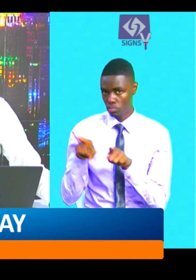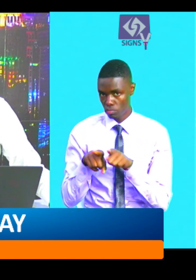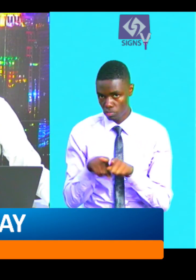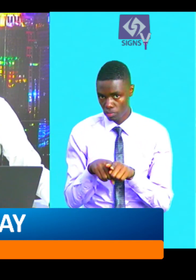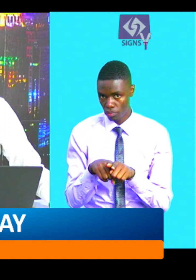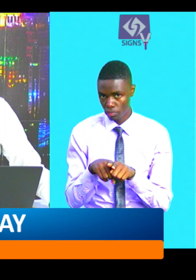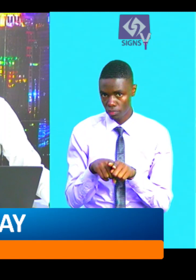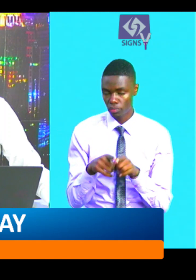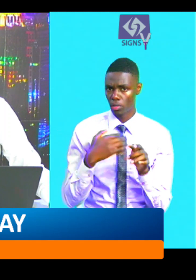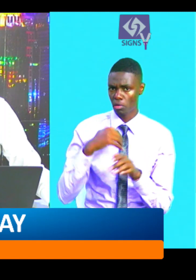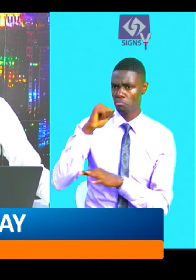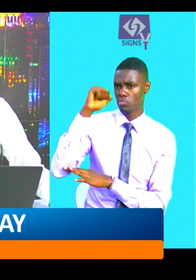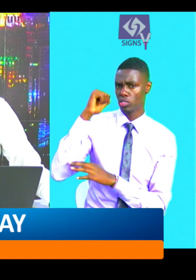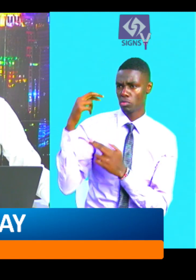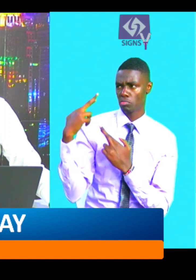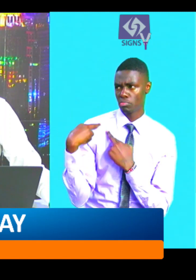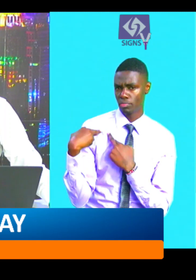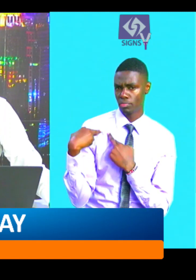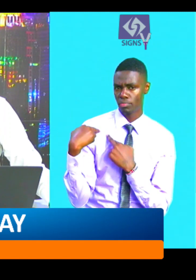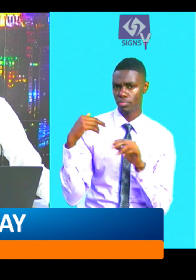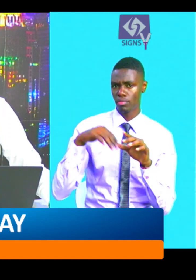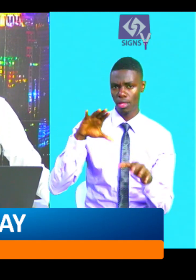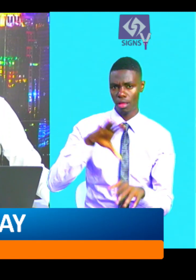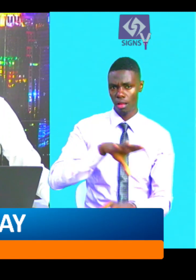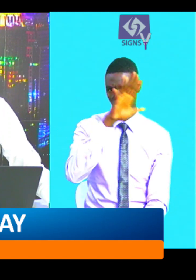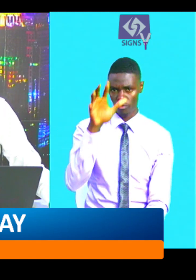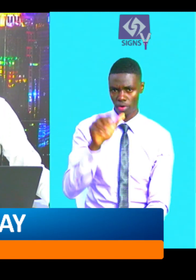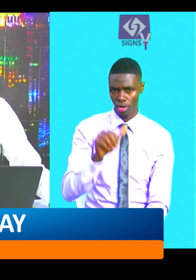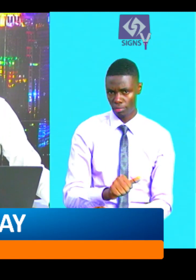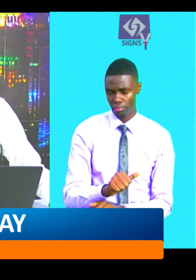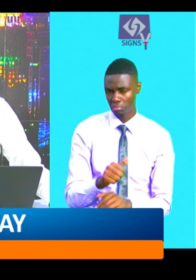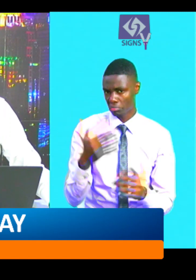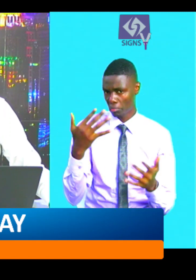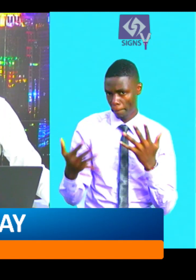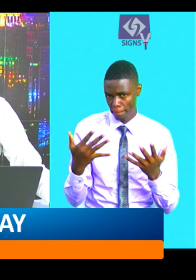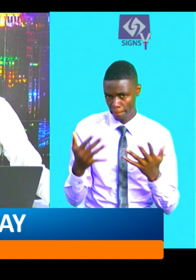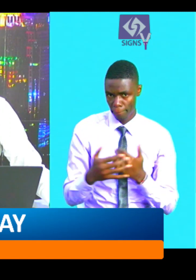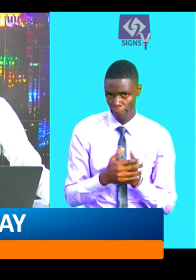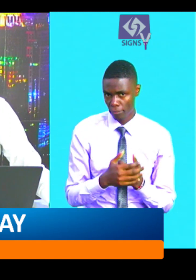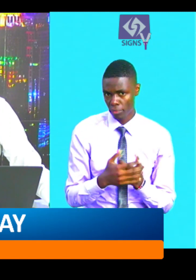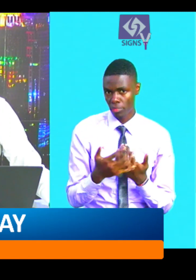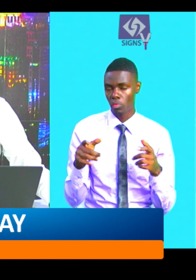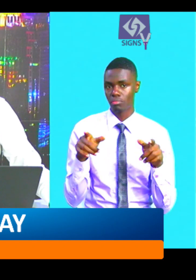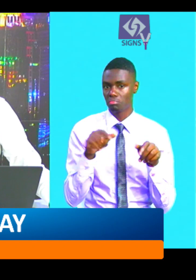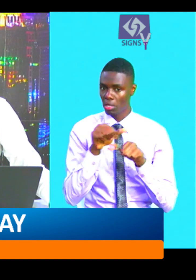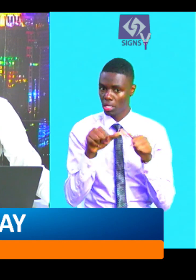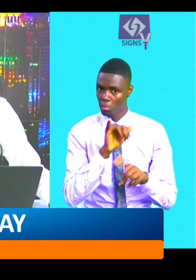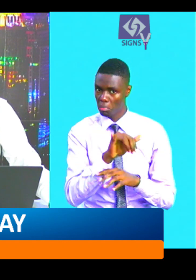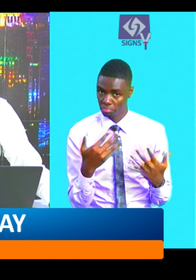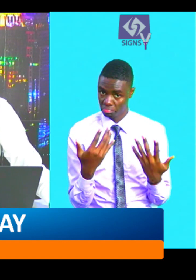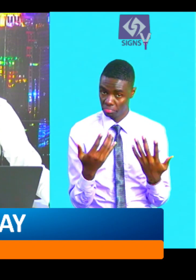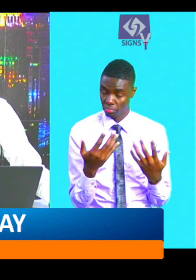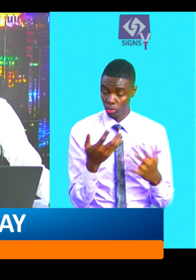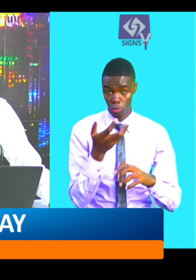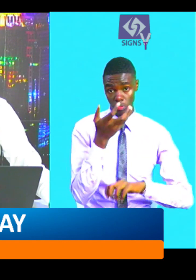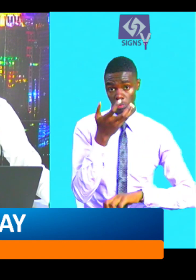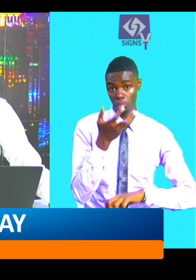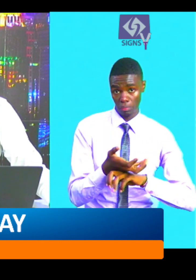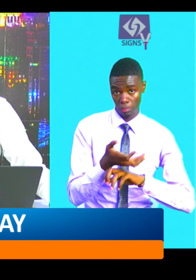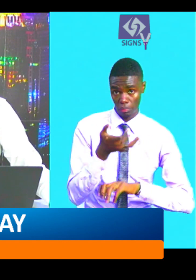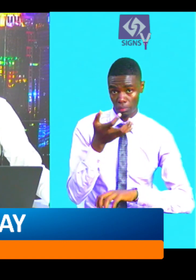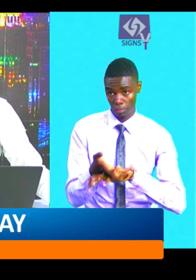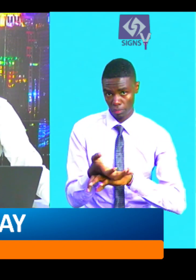Maybe he went to have a discussion with Museveni with regards to that. Uhuru also plays a certain political role in